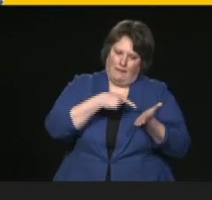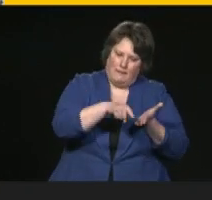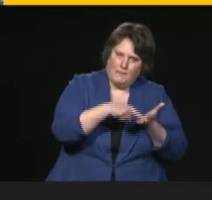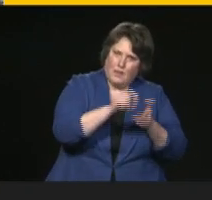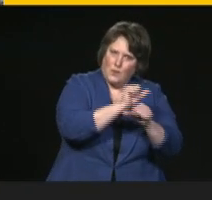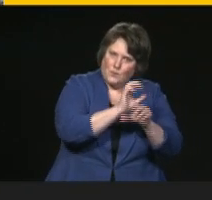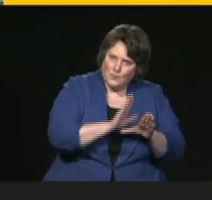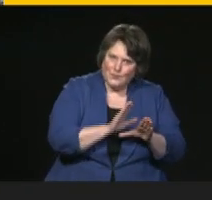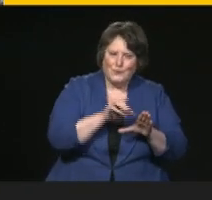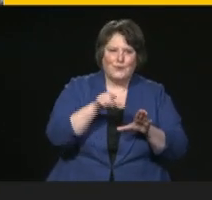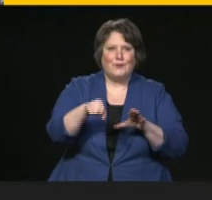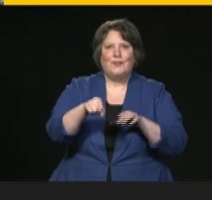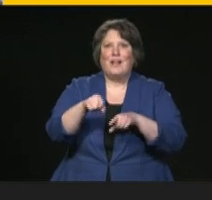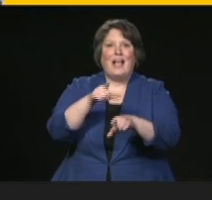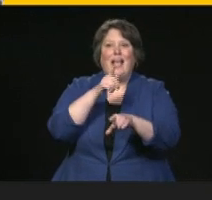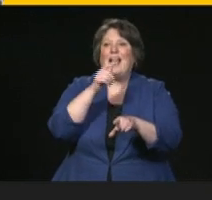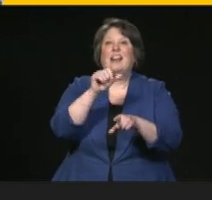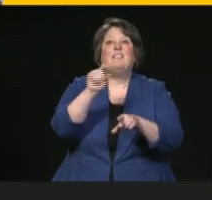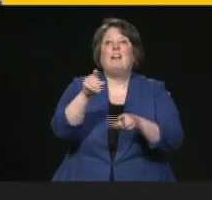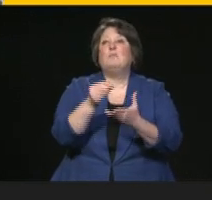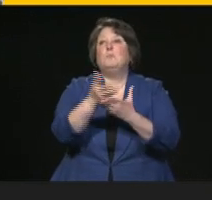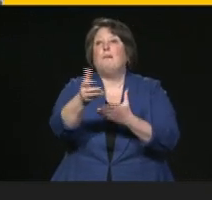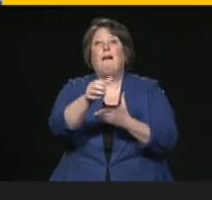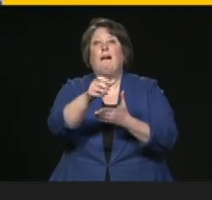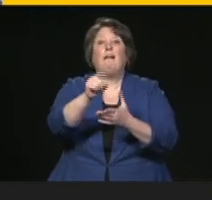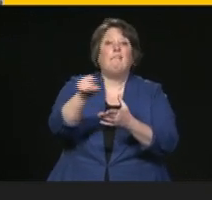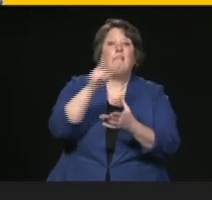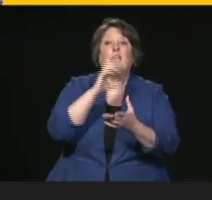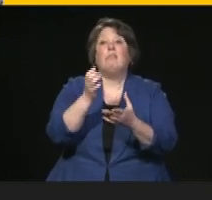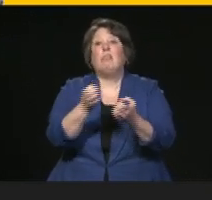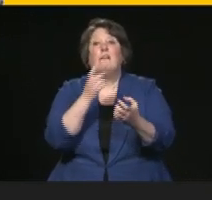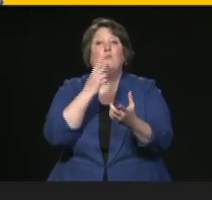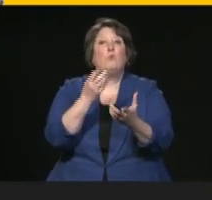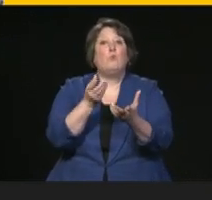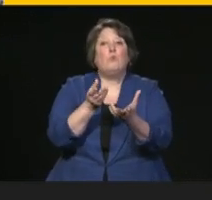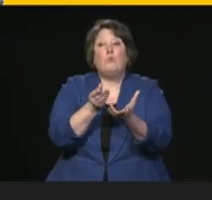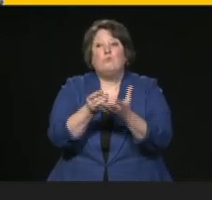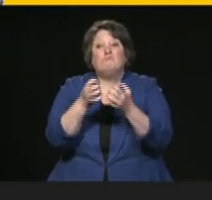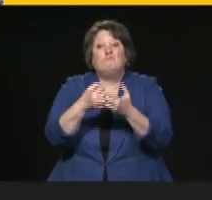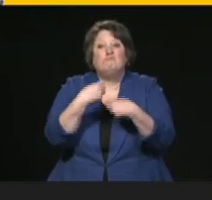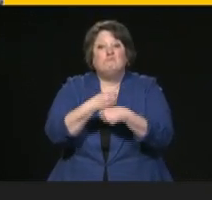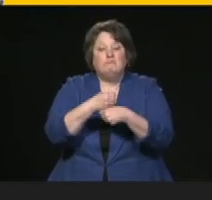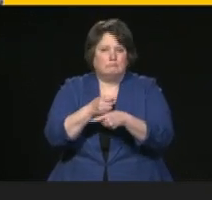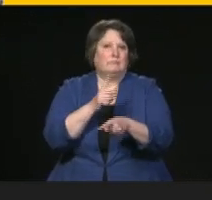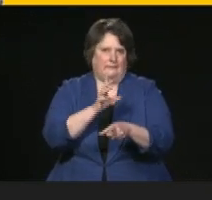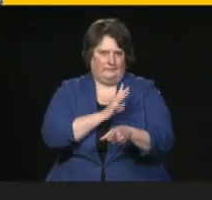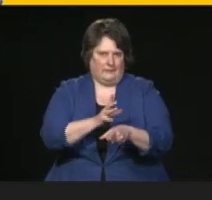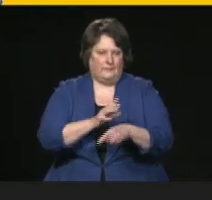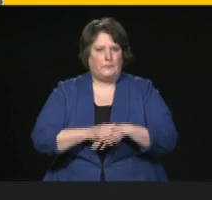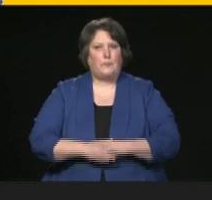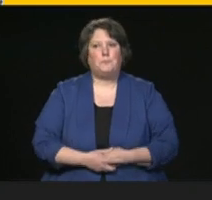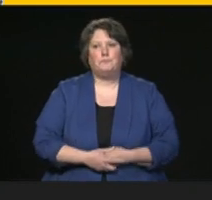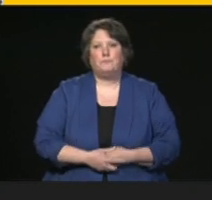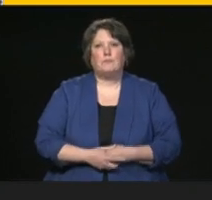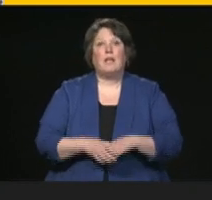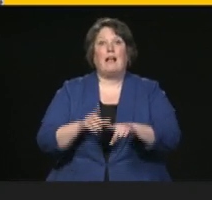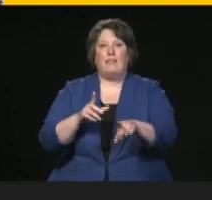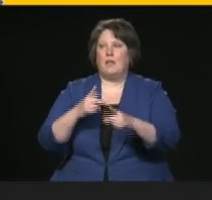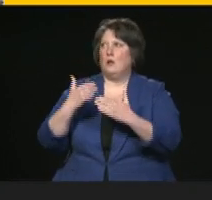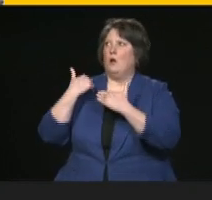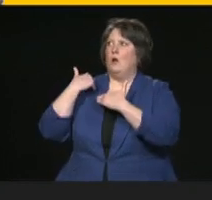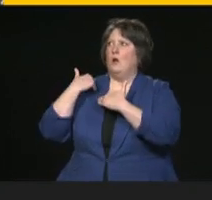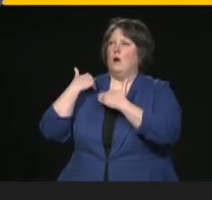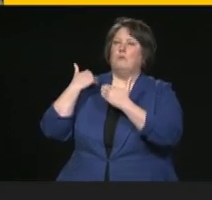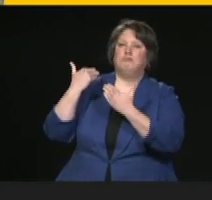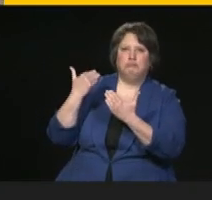Canada Revenue Agency is also reducing the administrative burdens of businesses at this time. This will give Canadian business owners more time